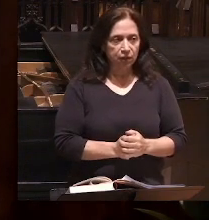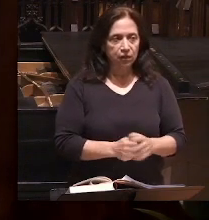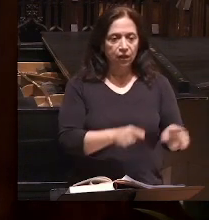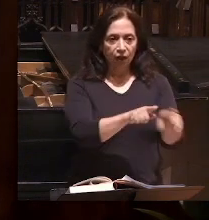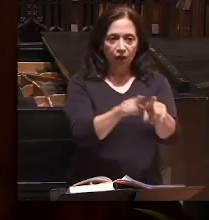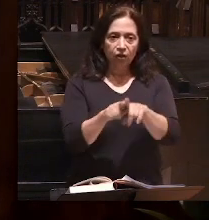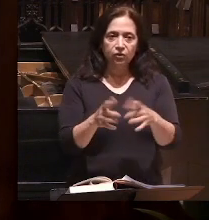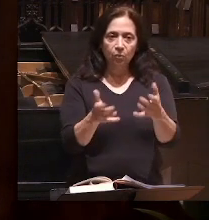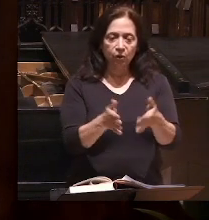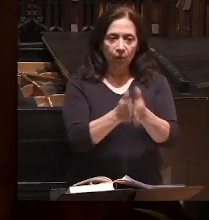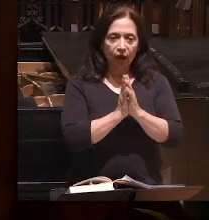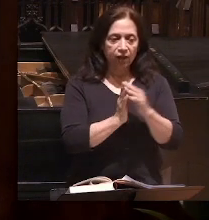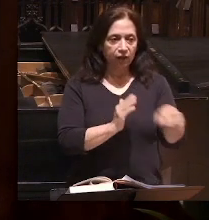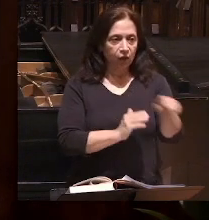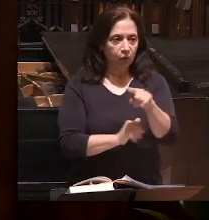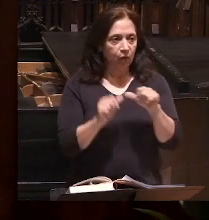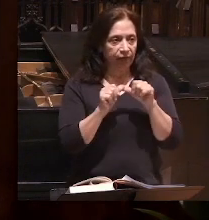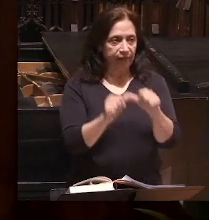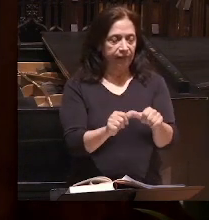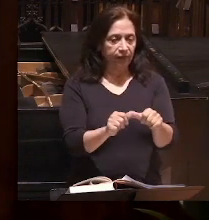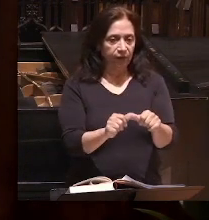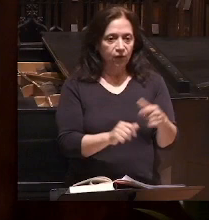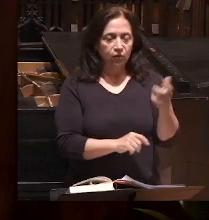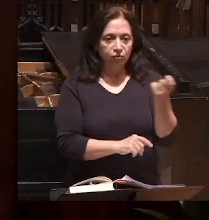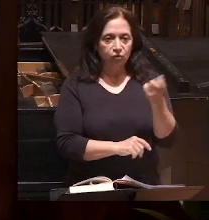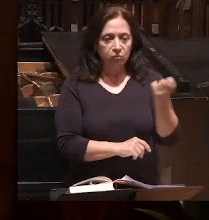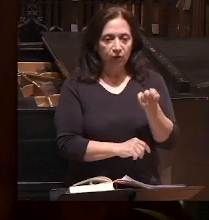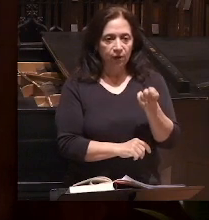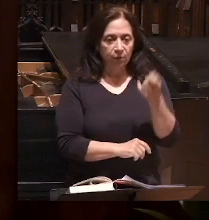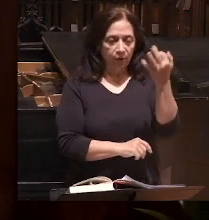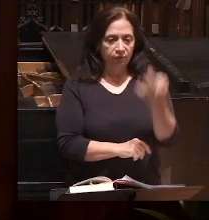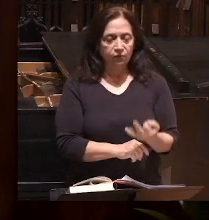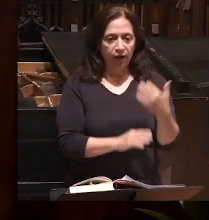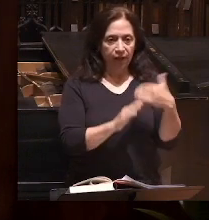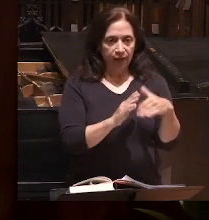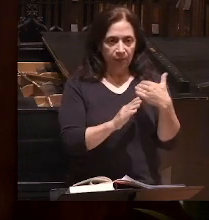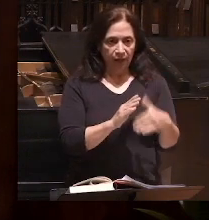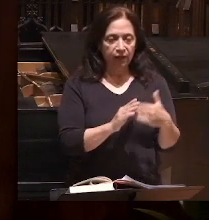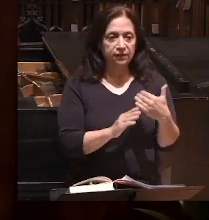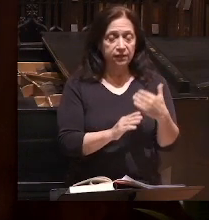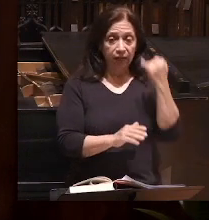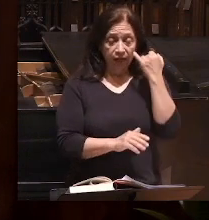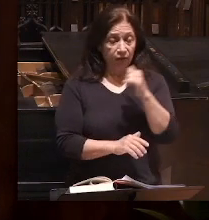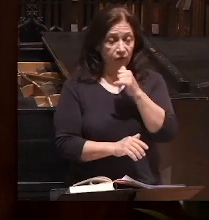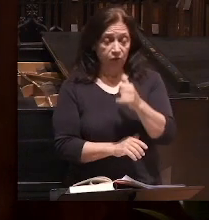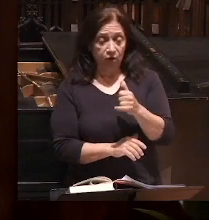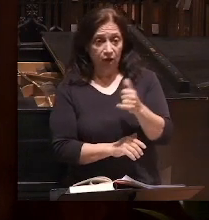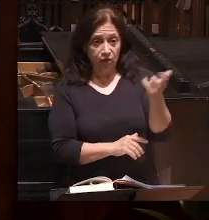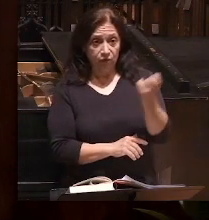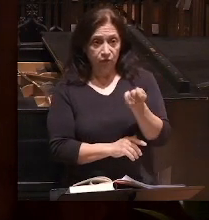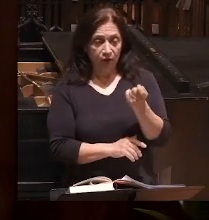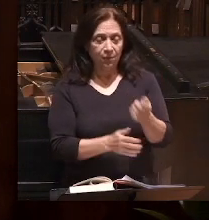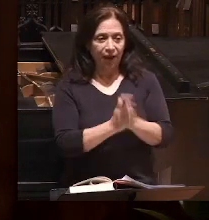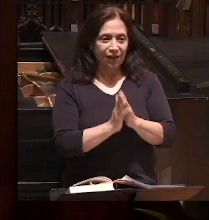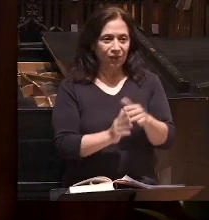would continue to subscribe to our Friday email. If you are not subscribed, I would ask that you